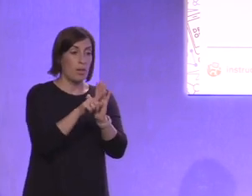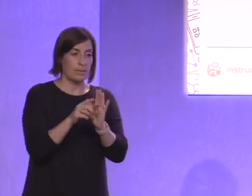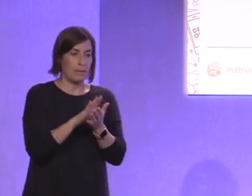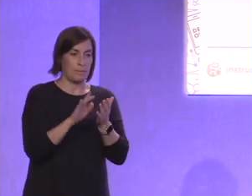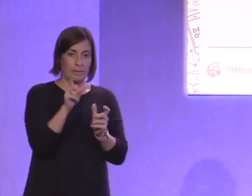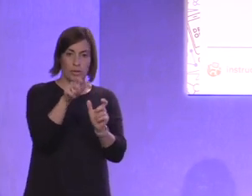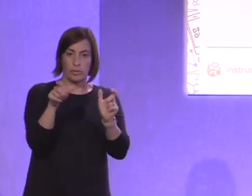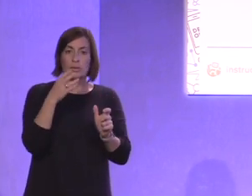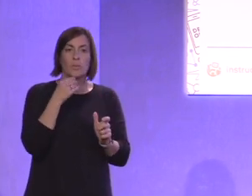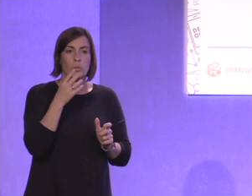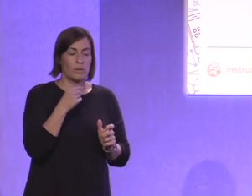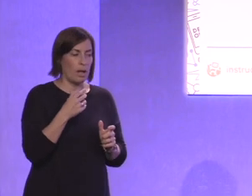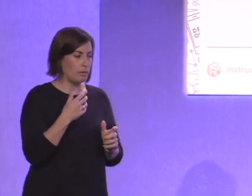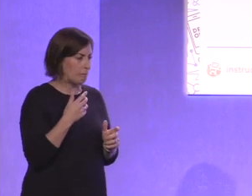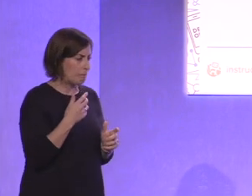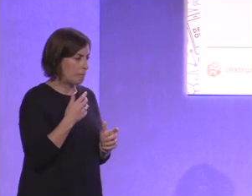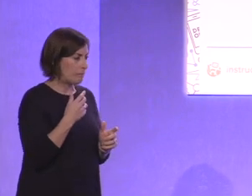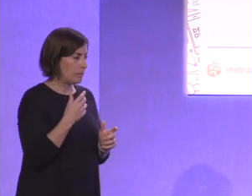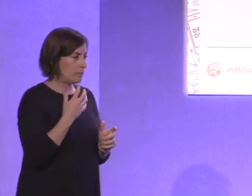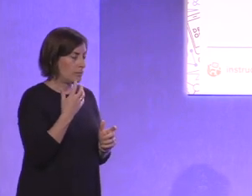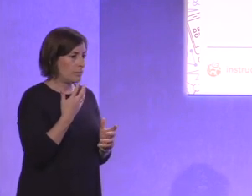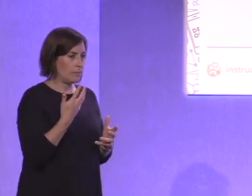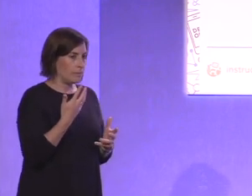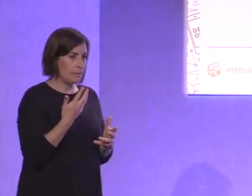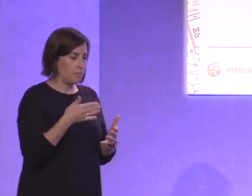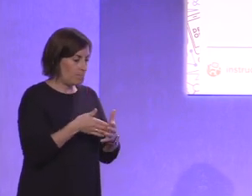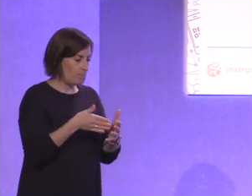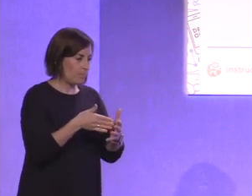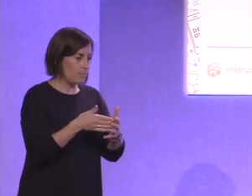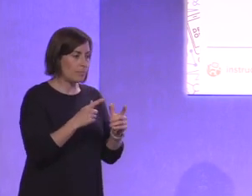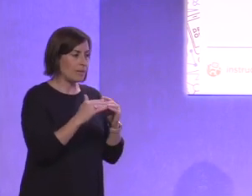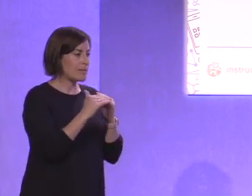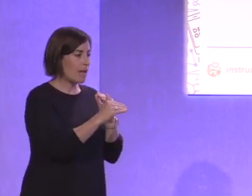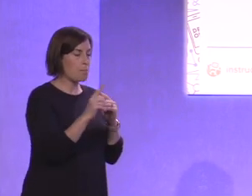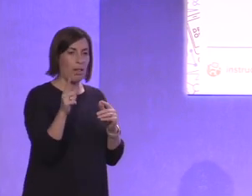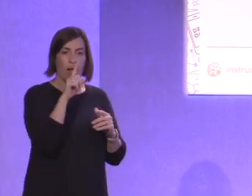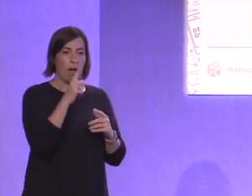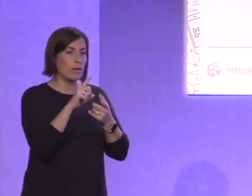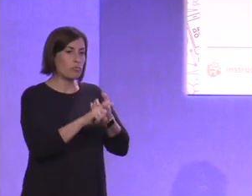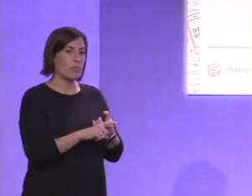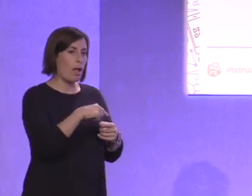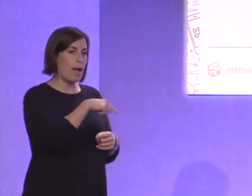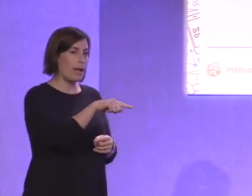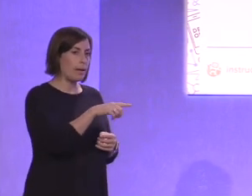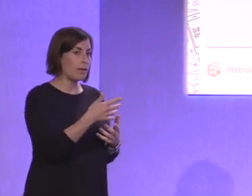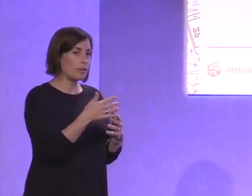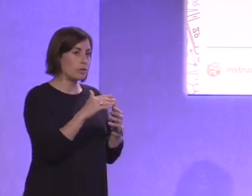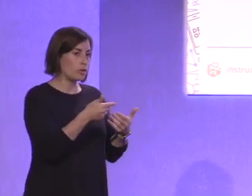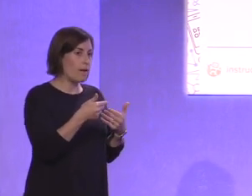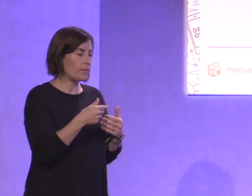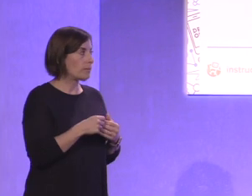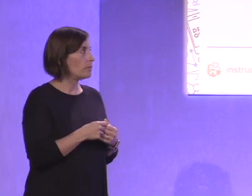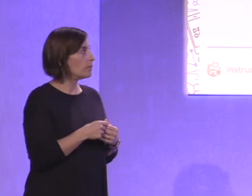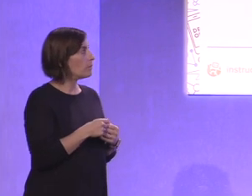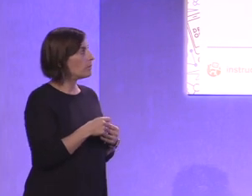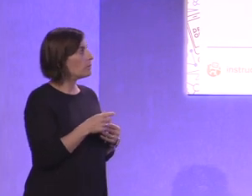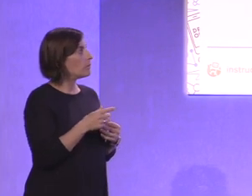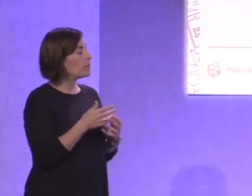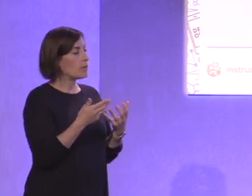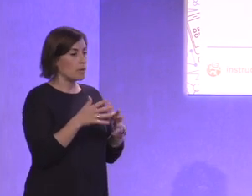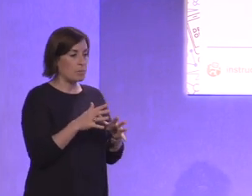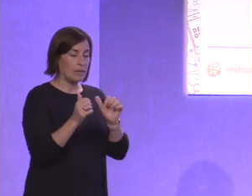when my service is too unstable for them to rely on, and that's an agreement we